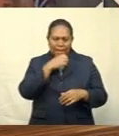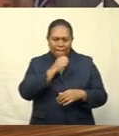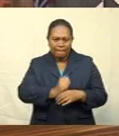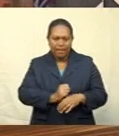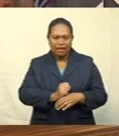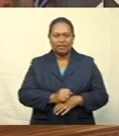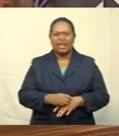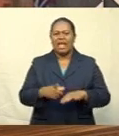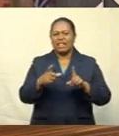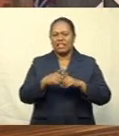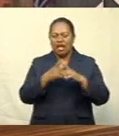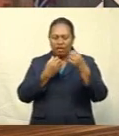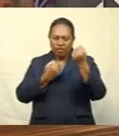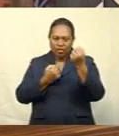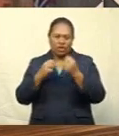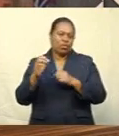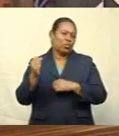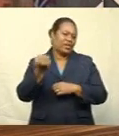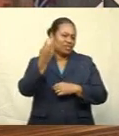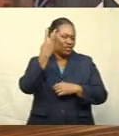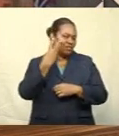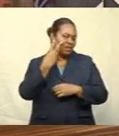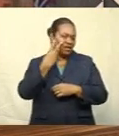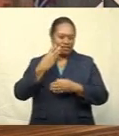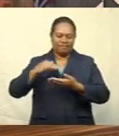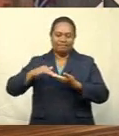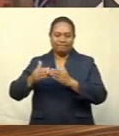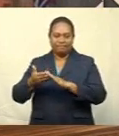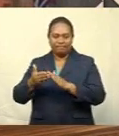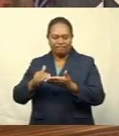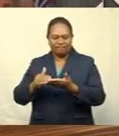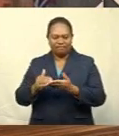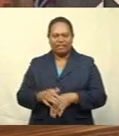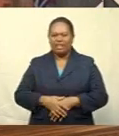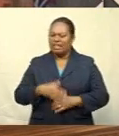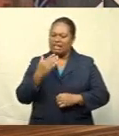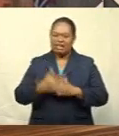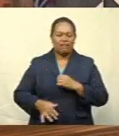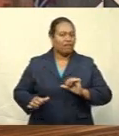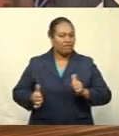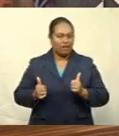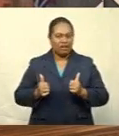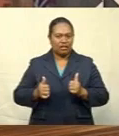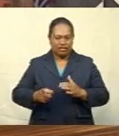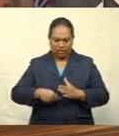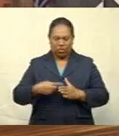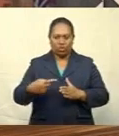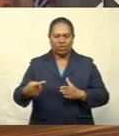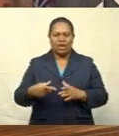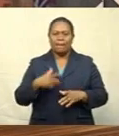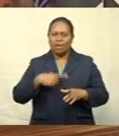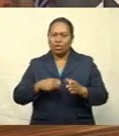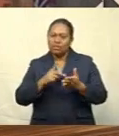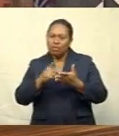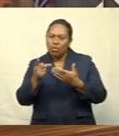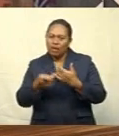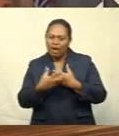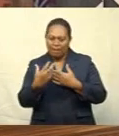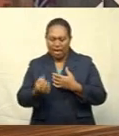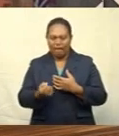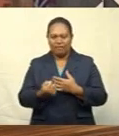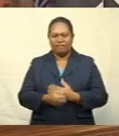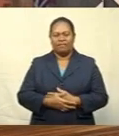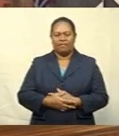Nambua Magics won the women's. The community-backed initiative doesn't end there, though, with a number of exciting programs lined up for the remainder of the